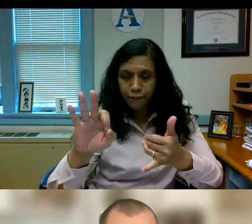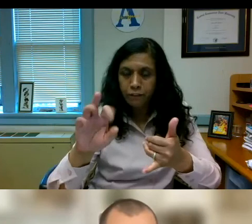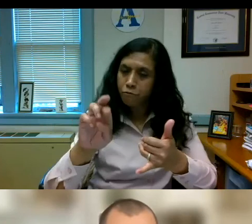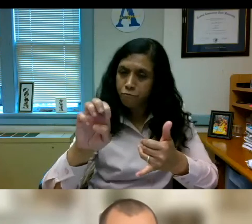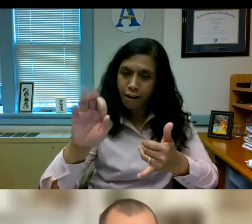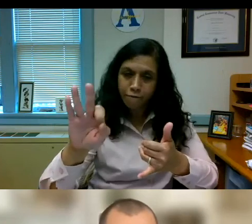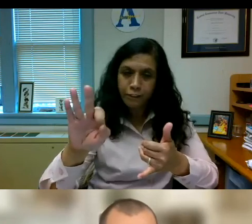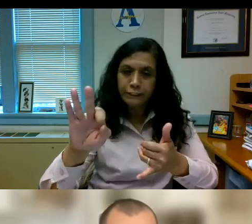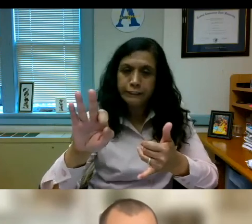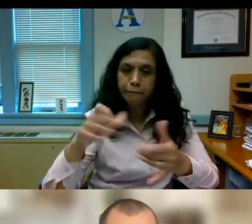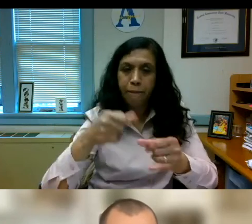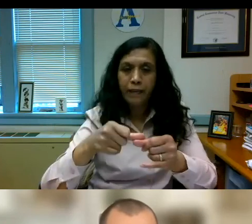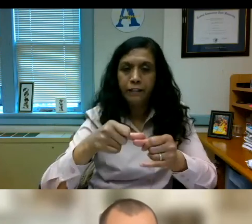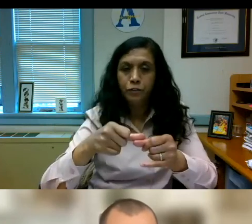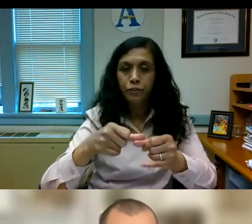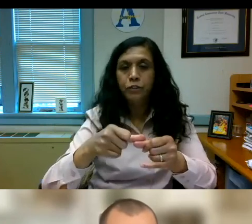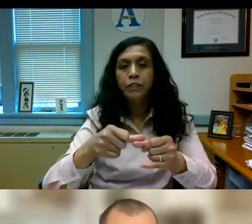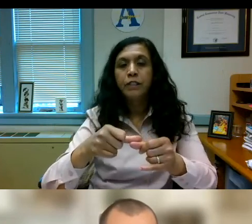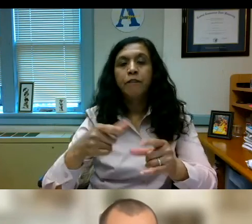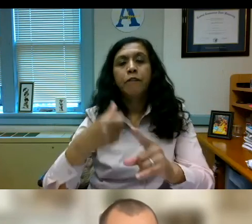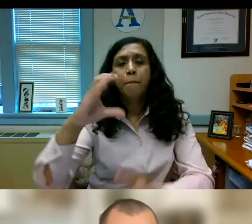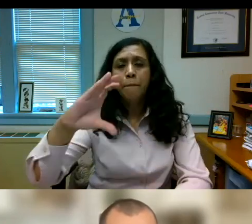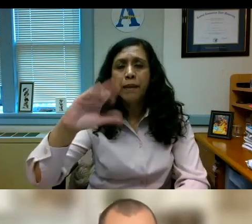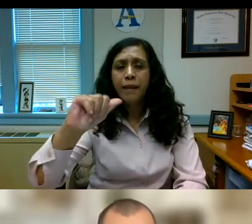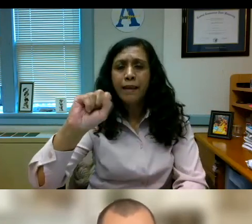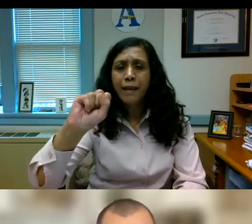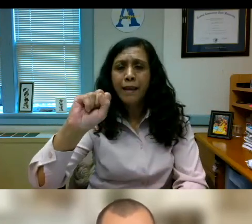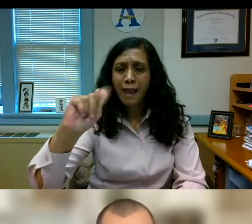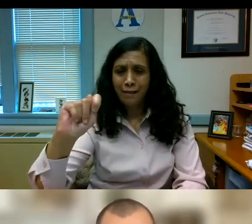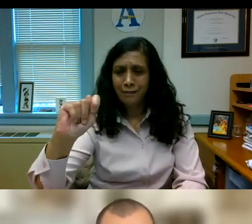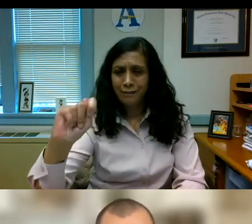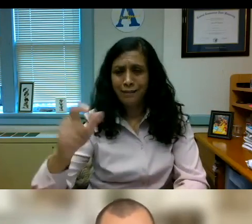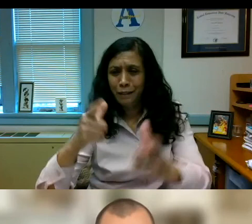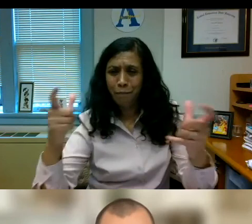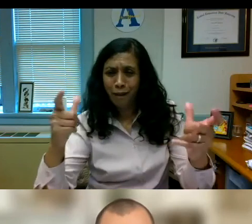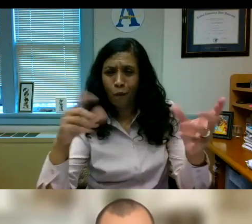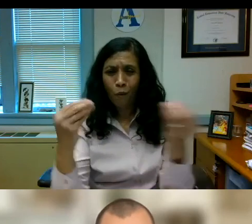And we'll add some materials and the references at the end on the reference page.